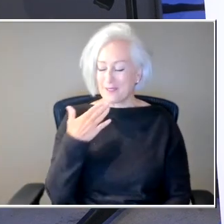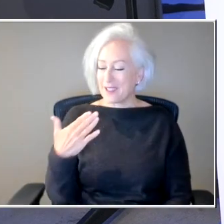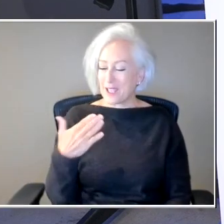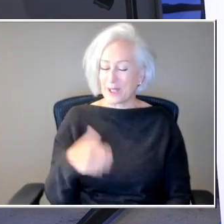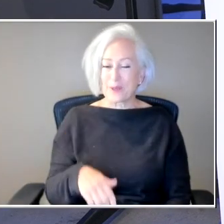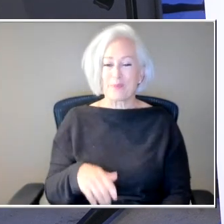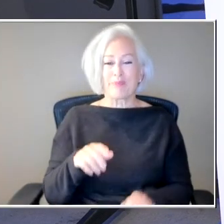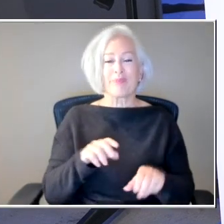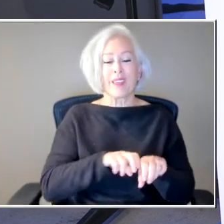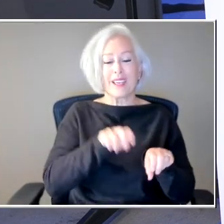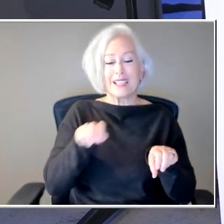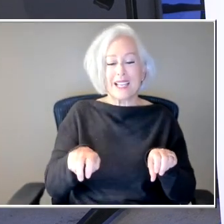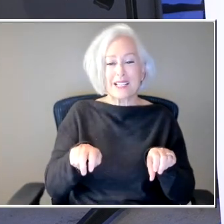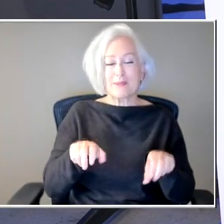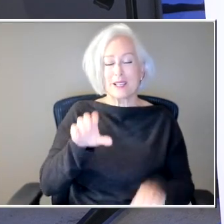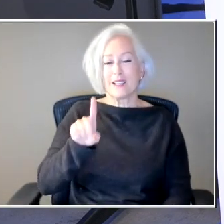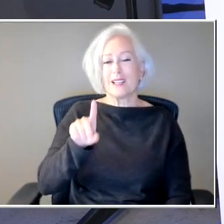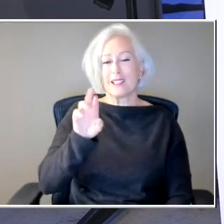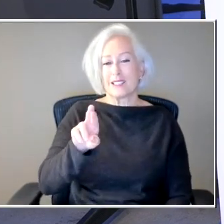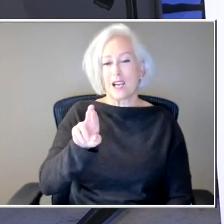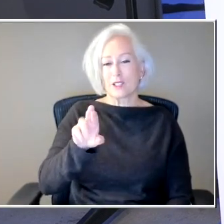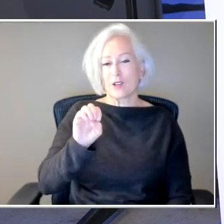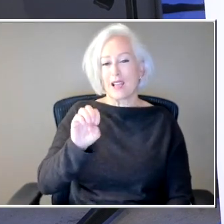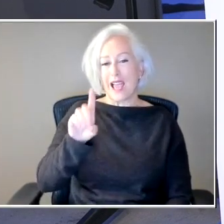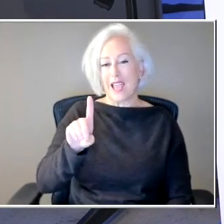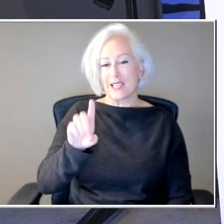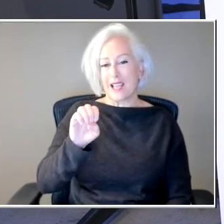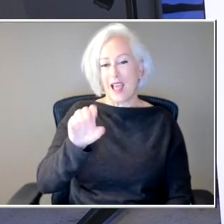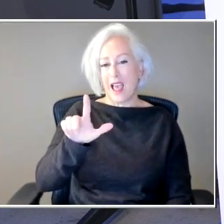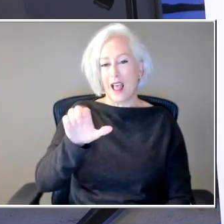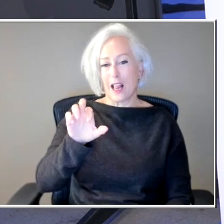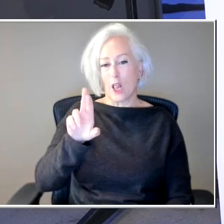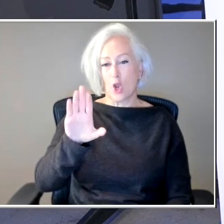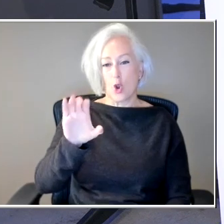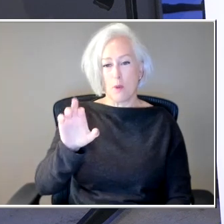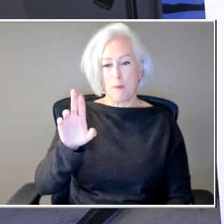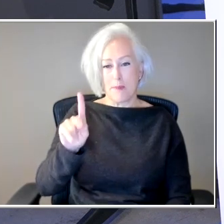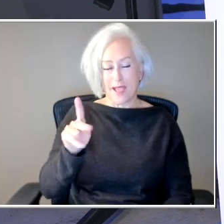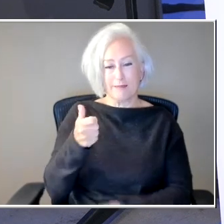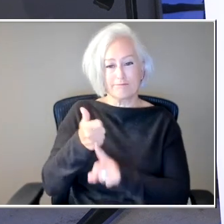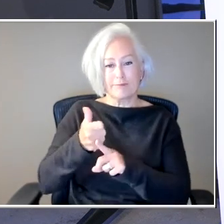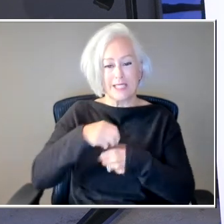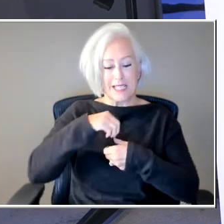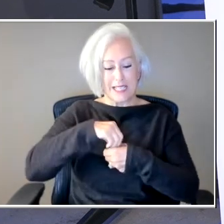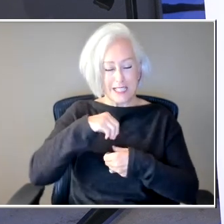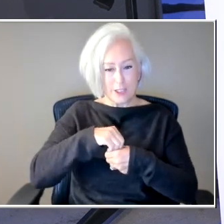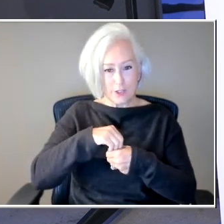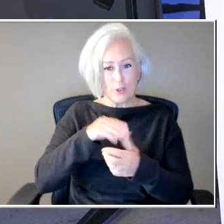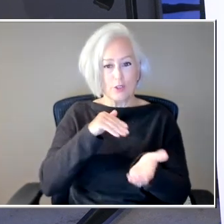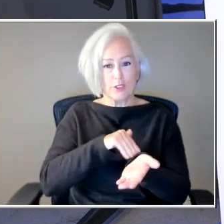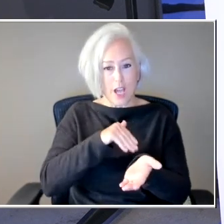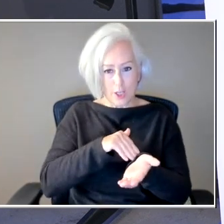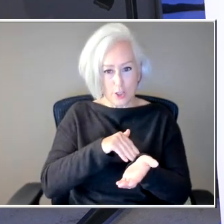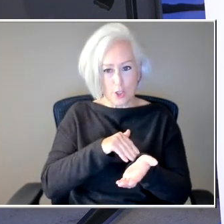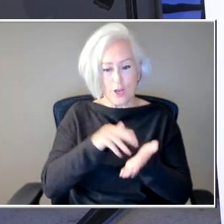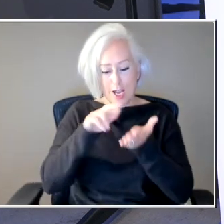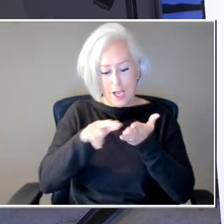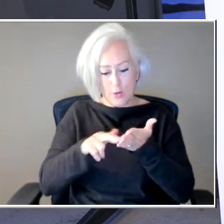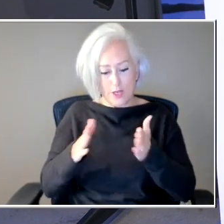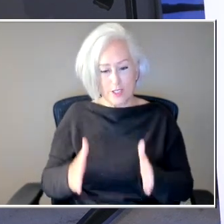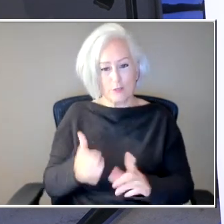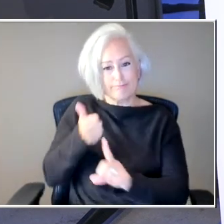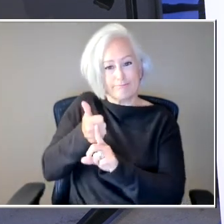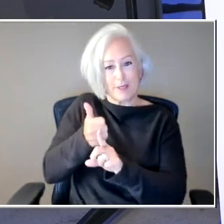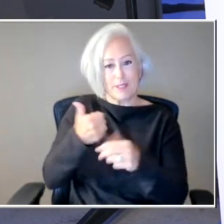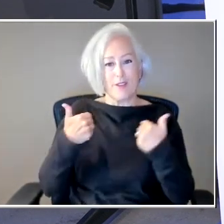joined by Dr. Ed Ellerbeck, who is an internal medicine doctor and researcher who happens to live with Lynch syndrome